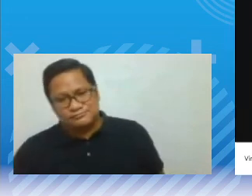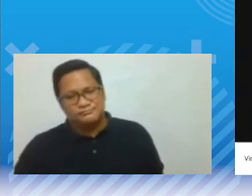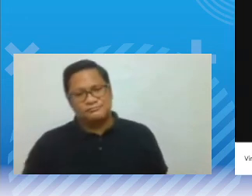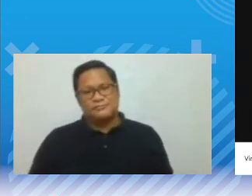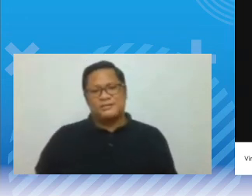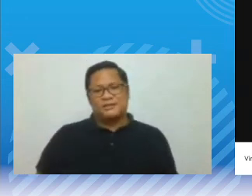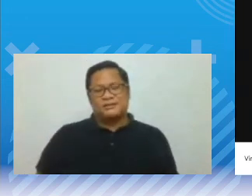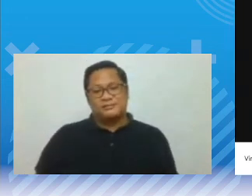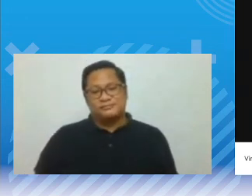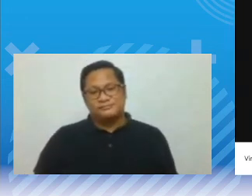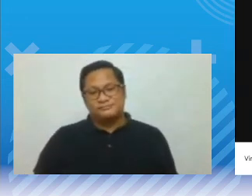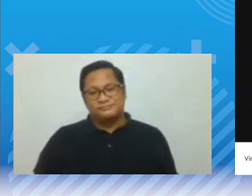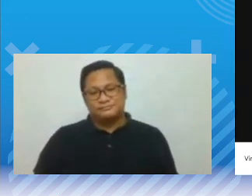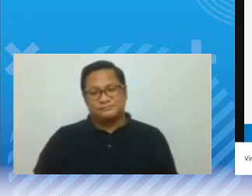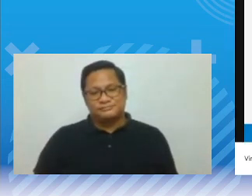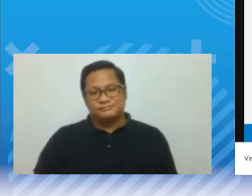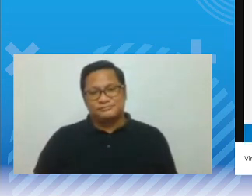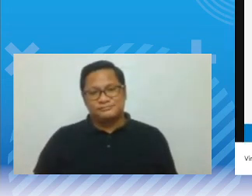Ayan, Go ahead,